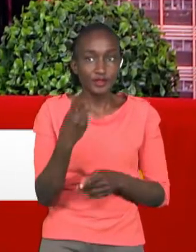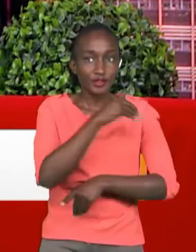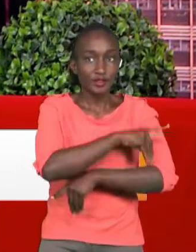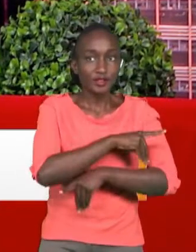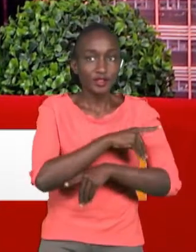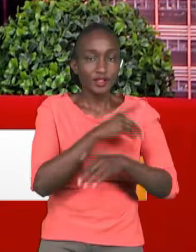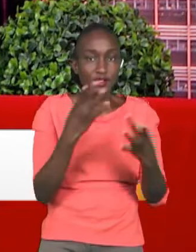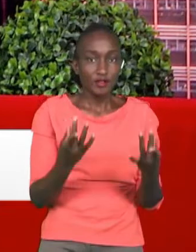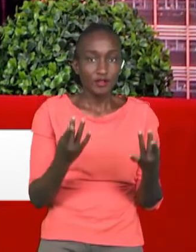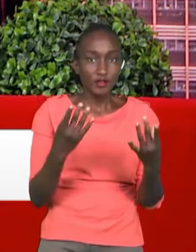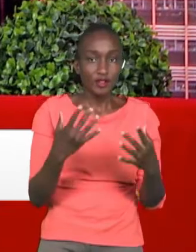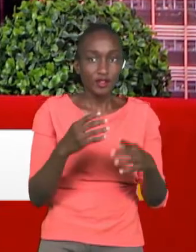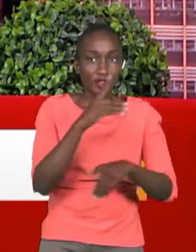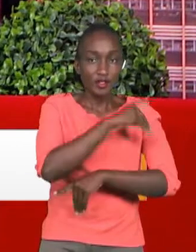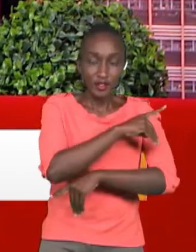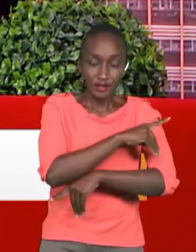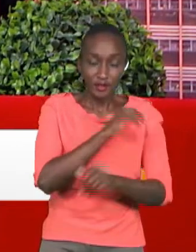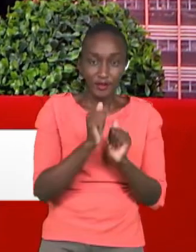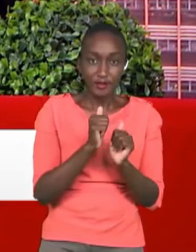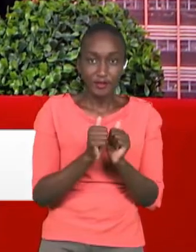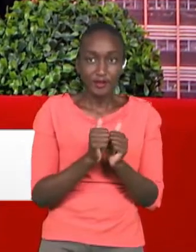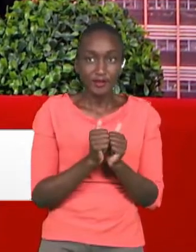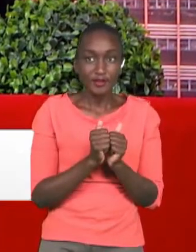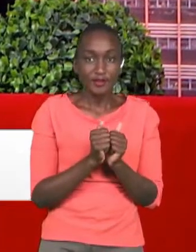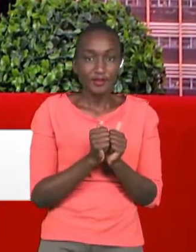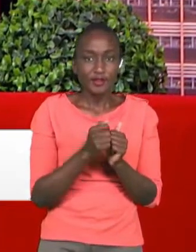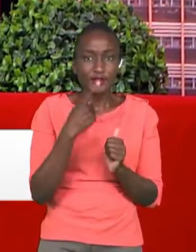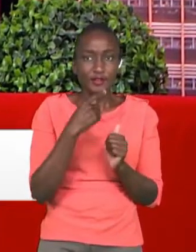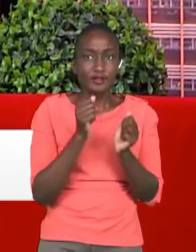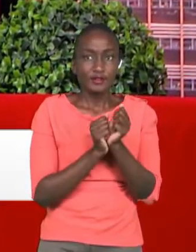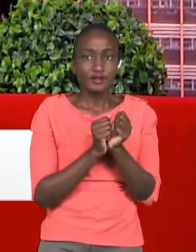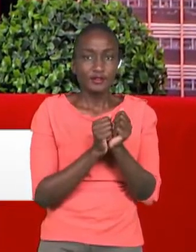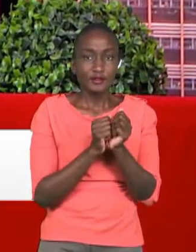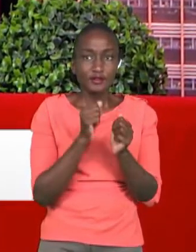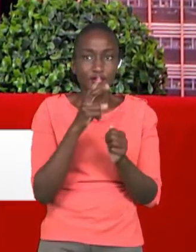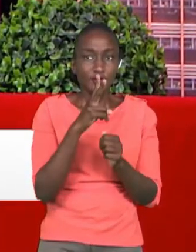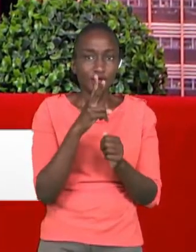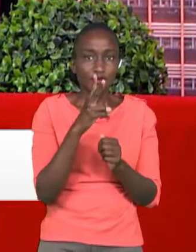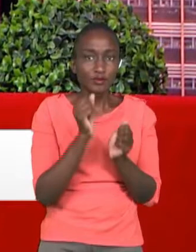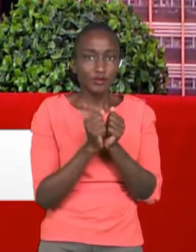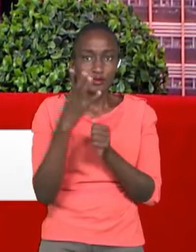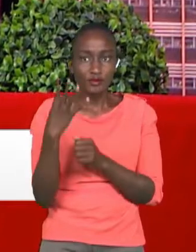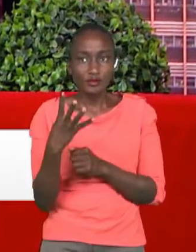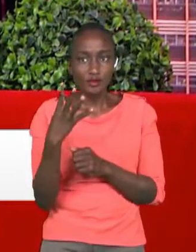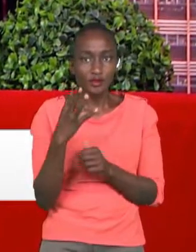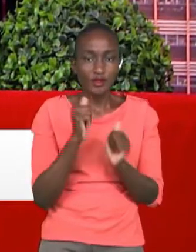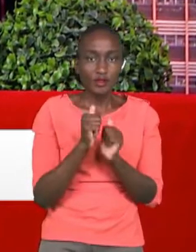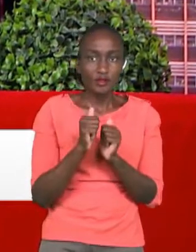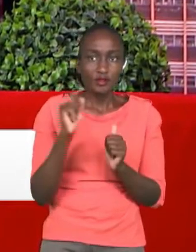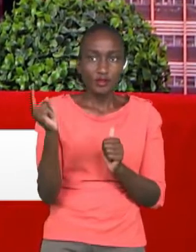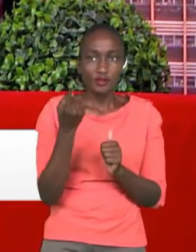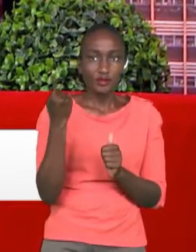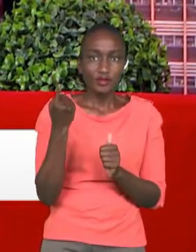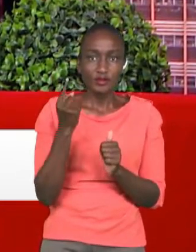the United Nations. Recommended in 2014 and 2015, the first Yoga Day was celebrated in New